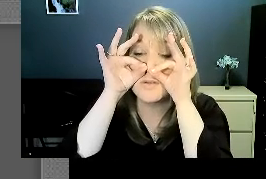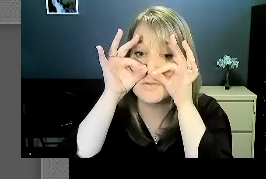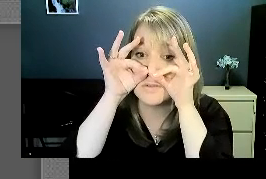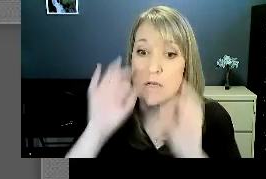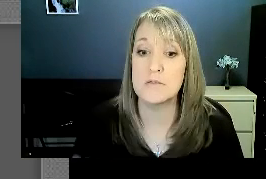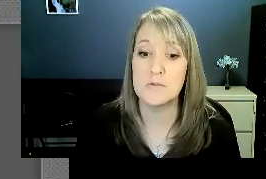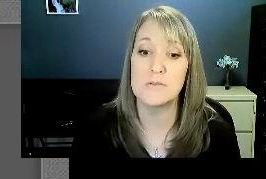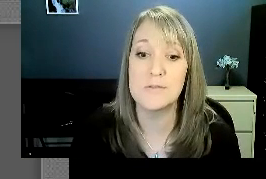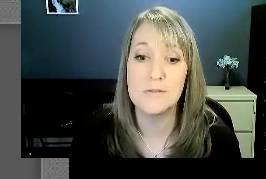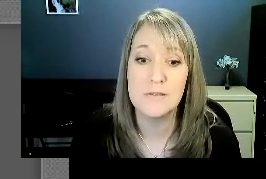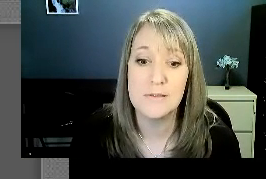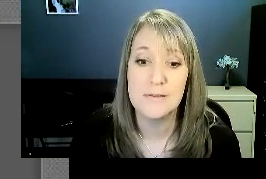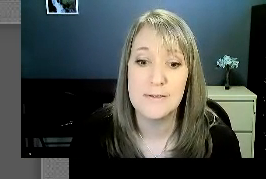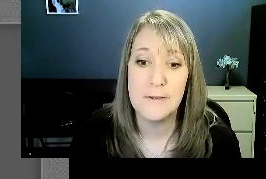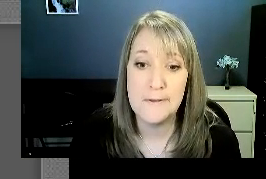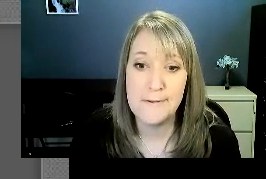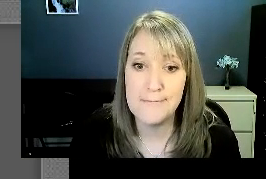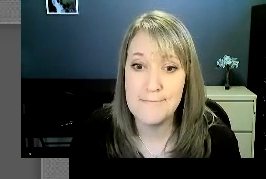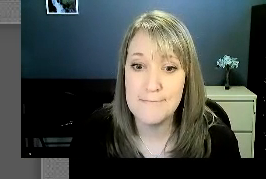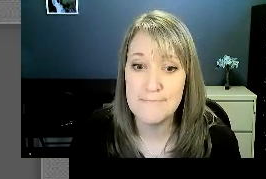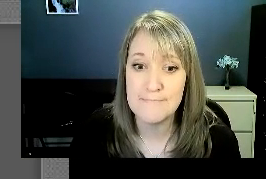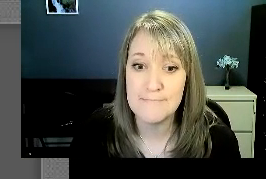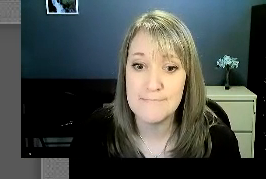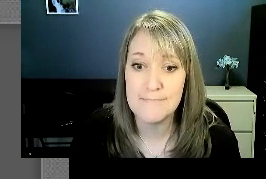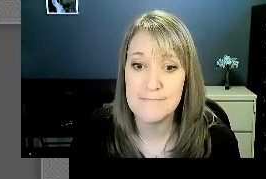to show that those are nostrils. All